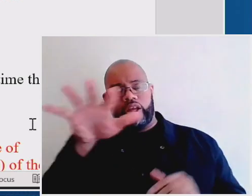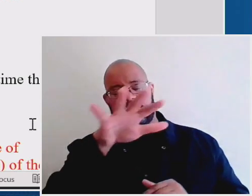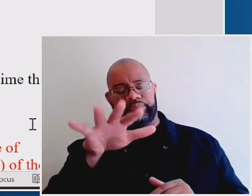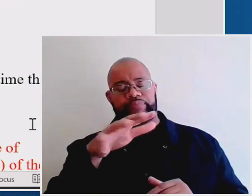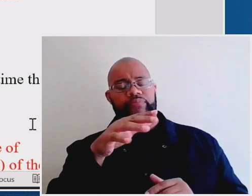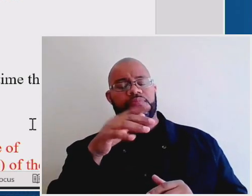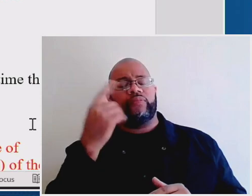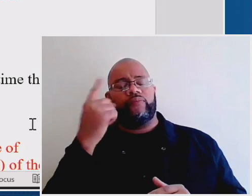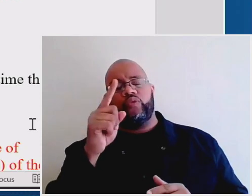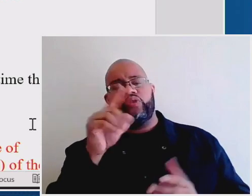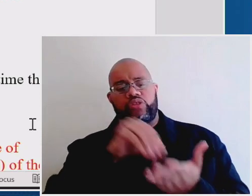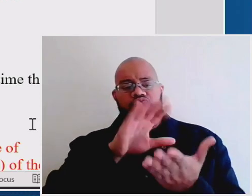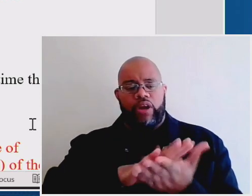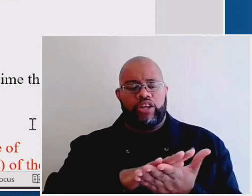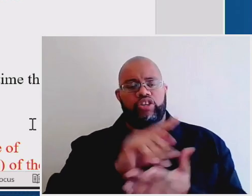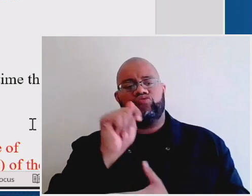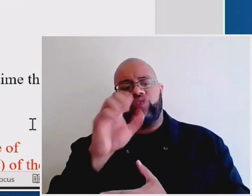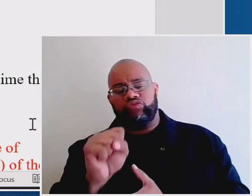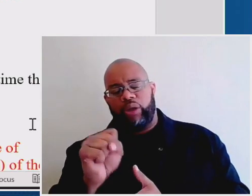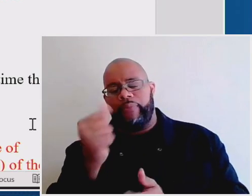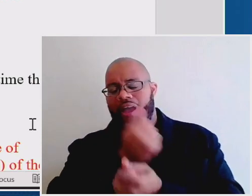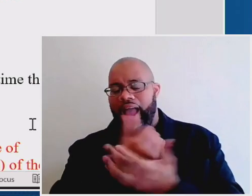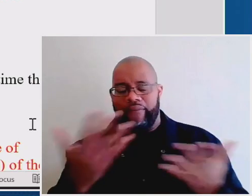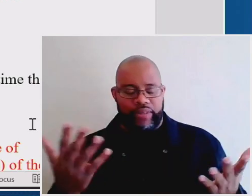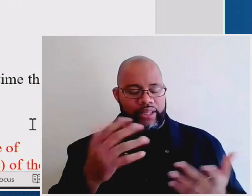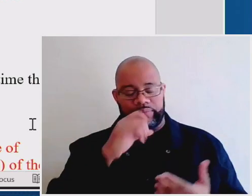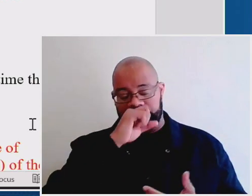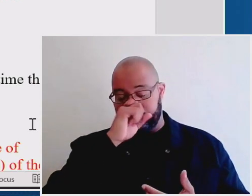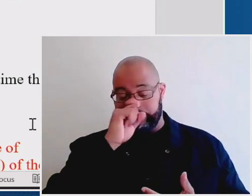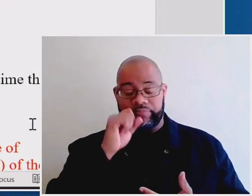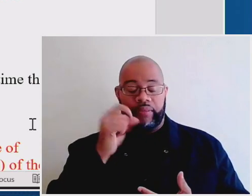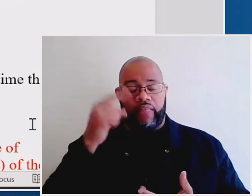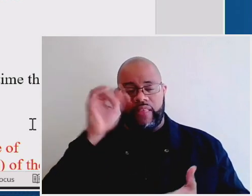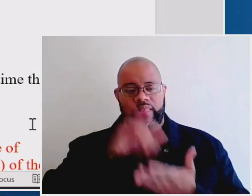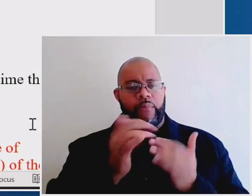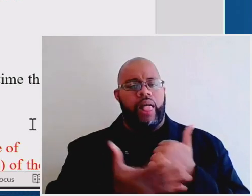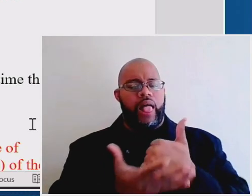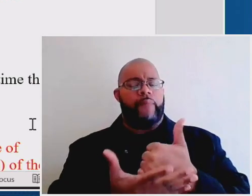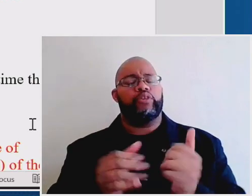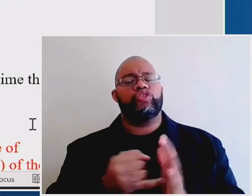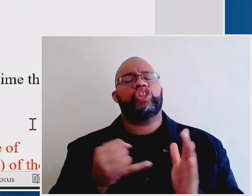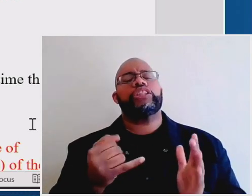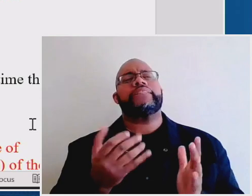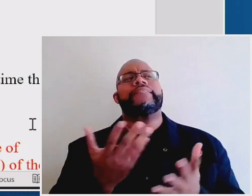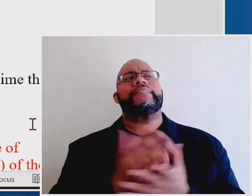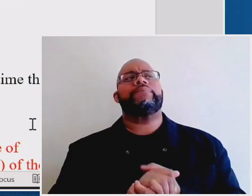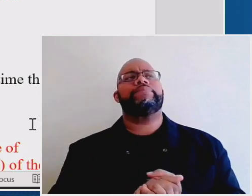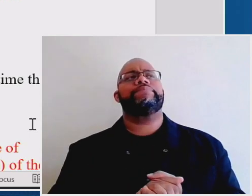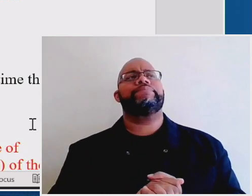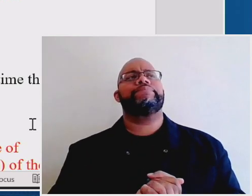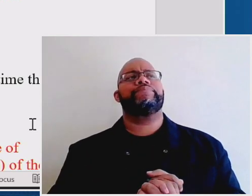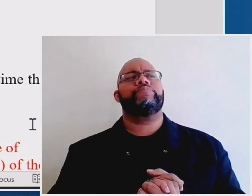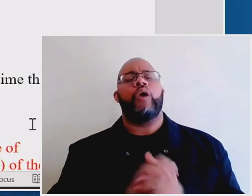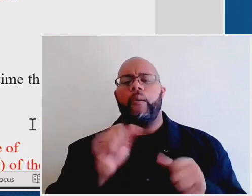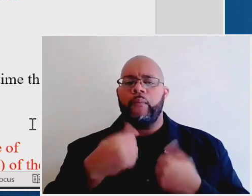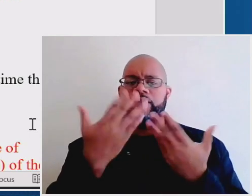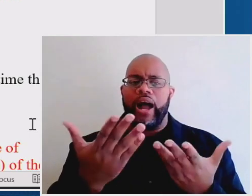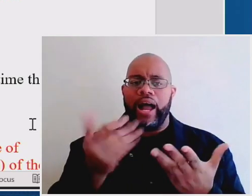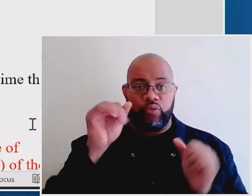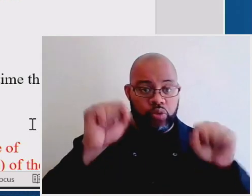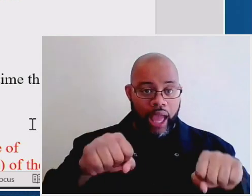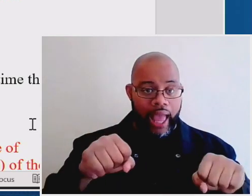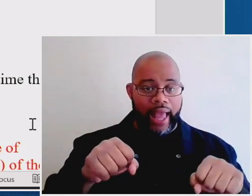of the record, the transcript, everything, it would, I think it would be helpful just to, provide, if you can, just a